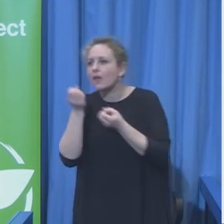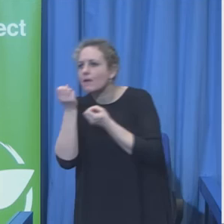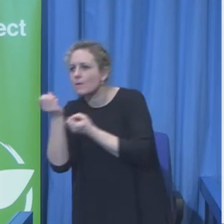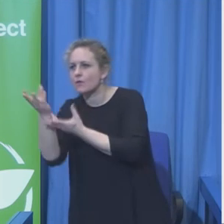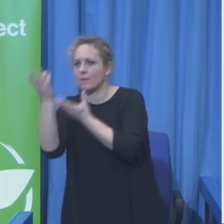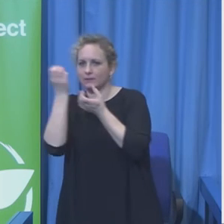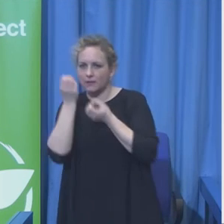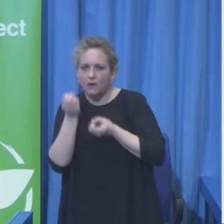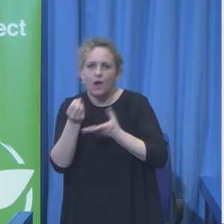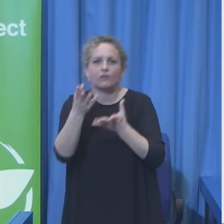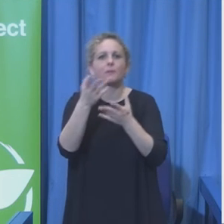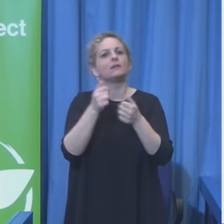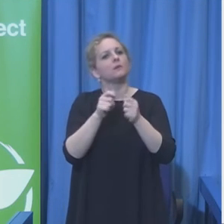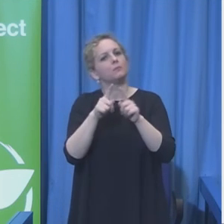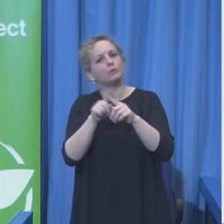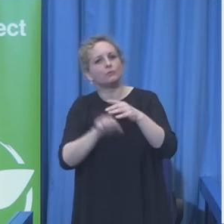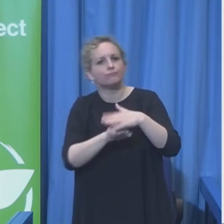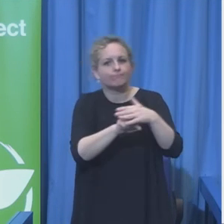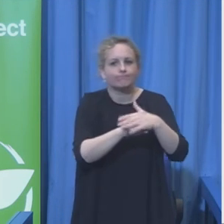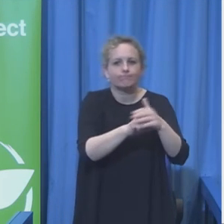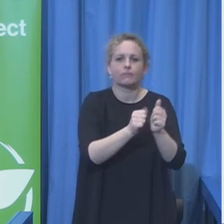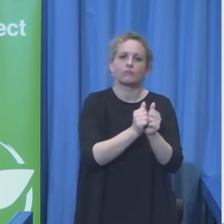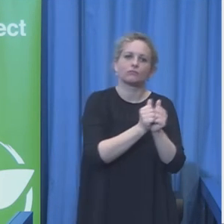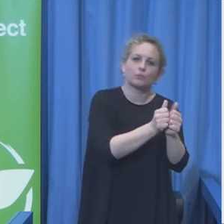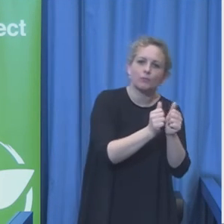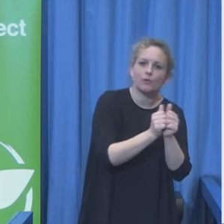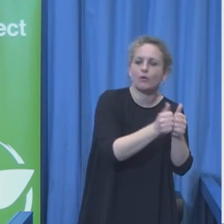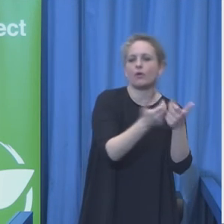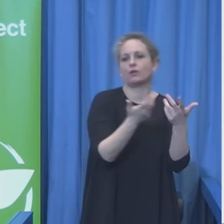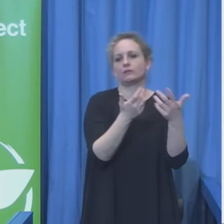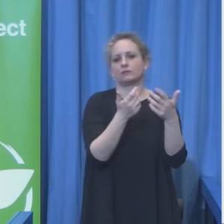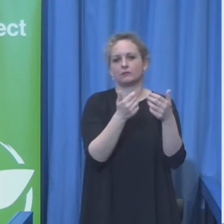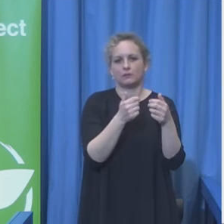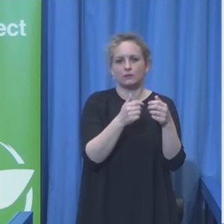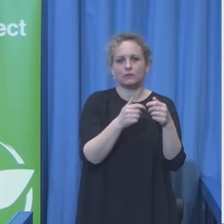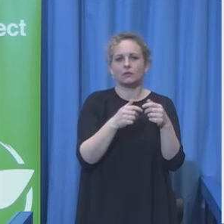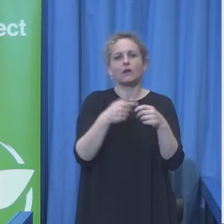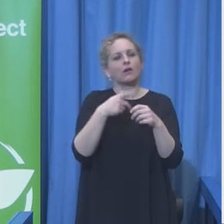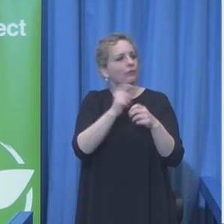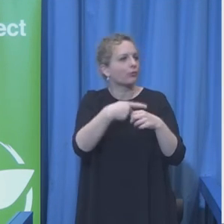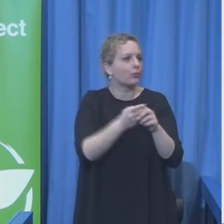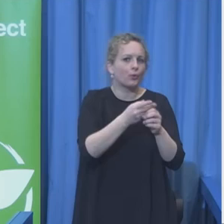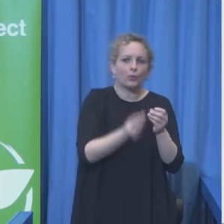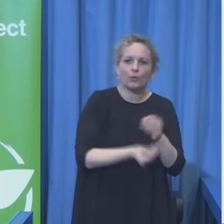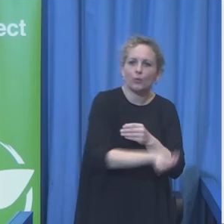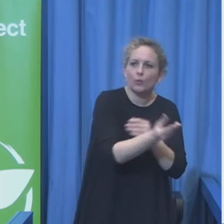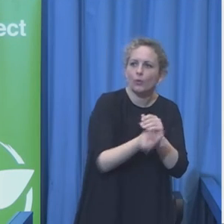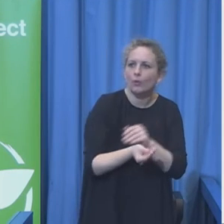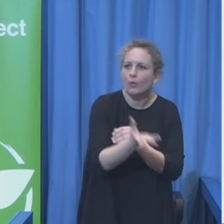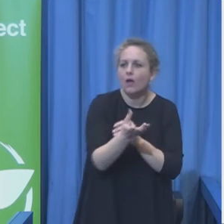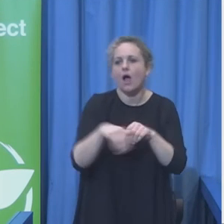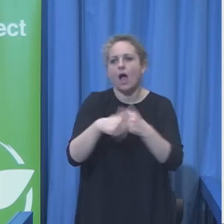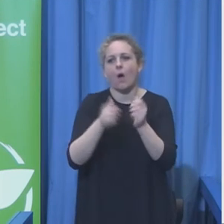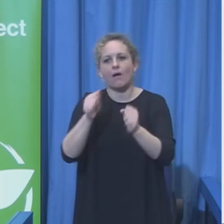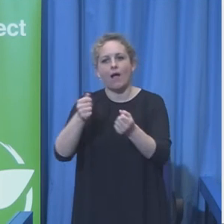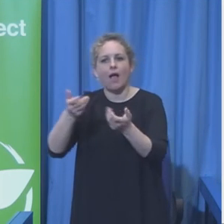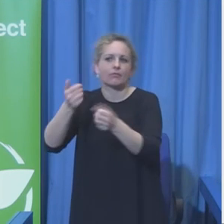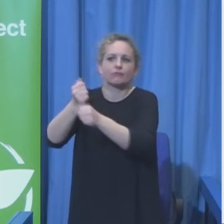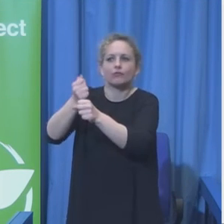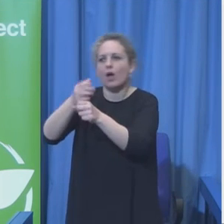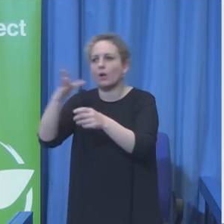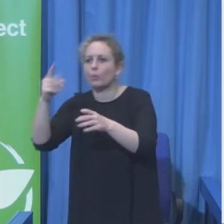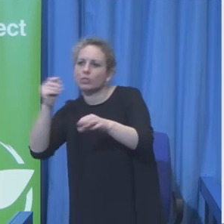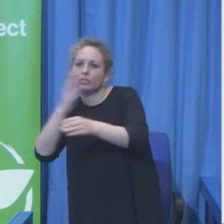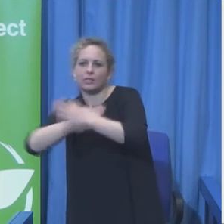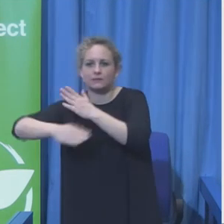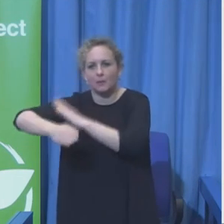instrument and saying you have to do this and that. So that also means that once we get together and once we decide to implement something, this is a consensus